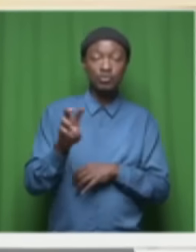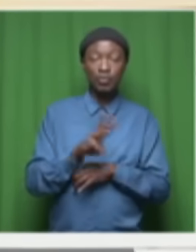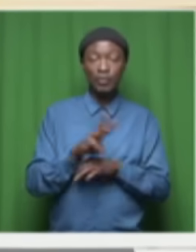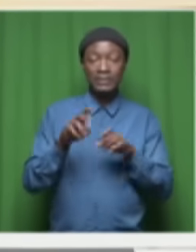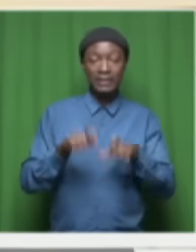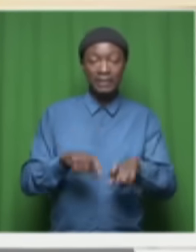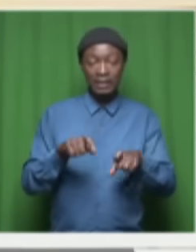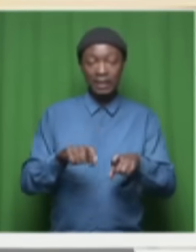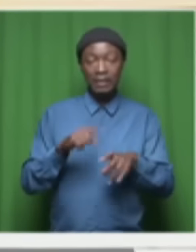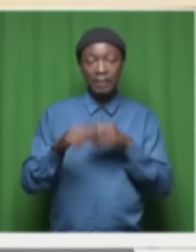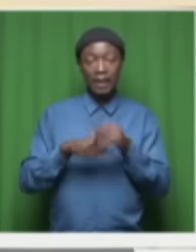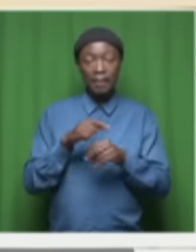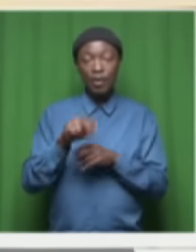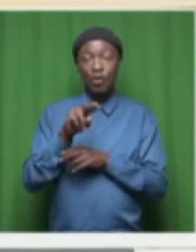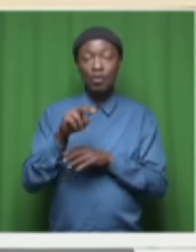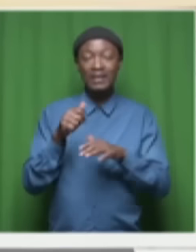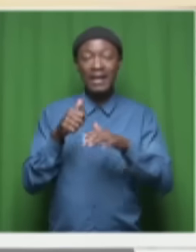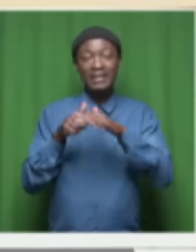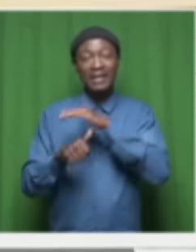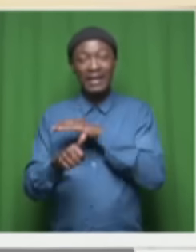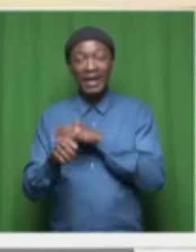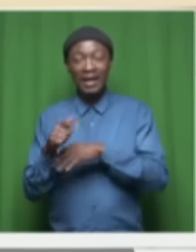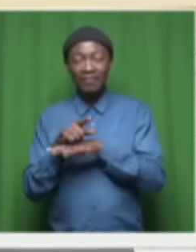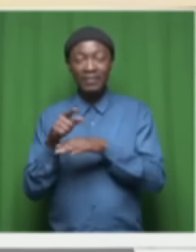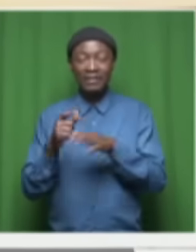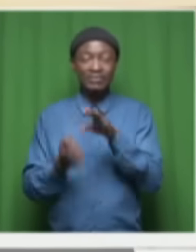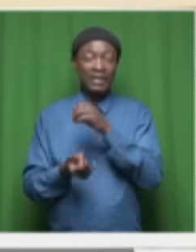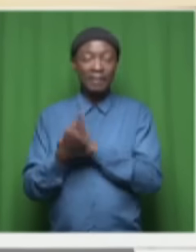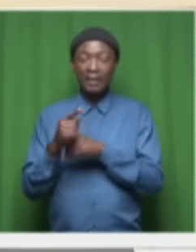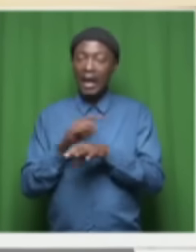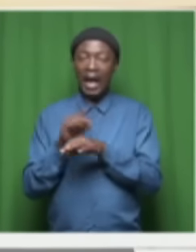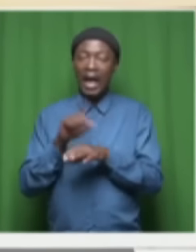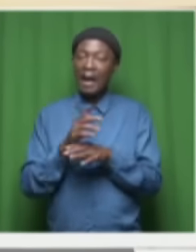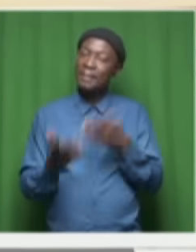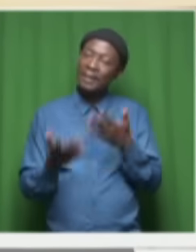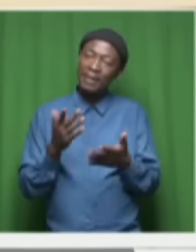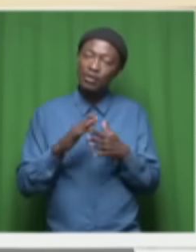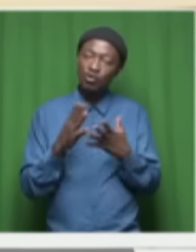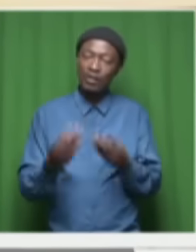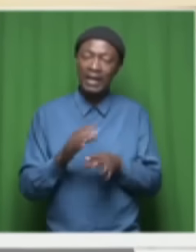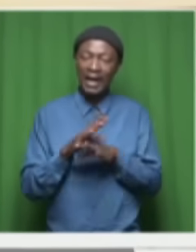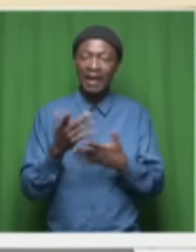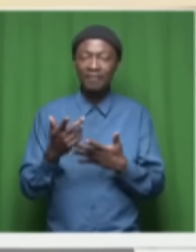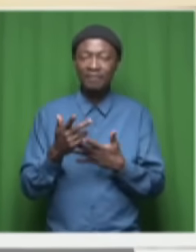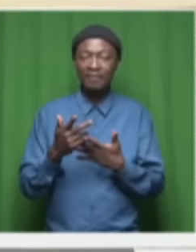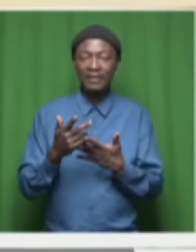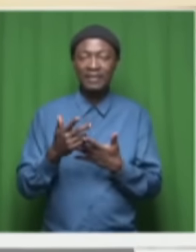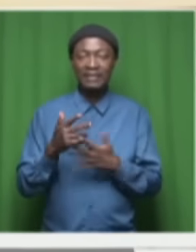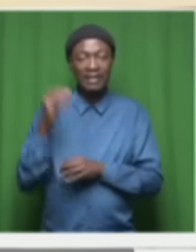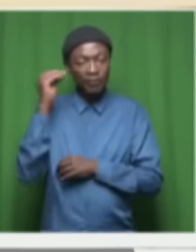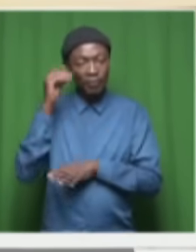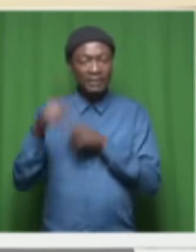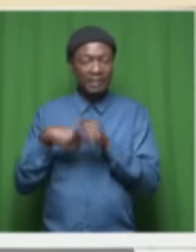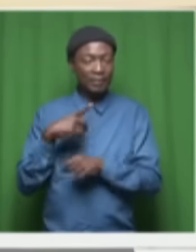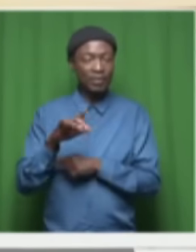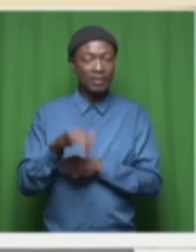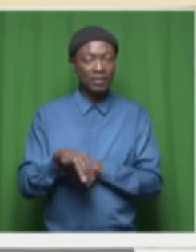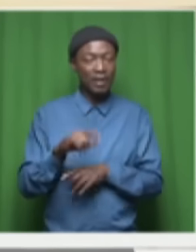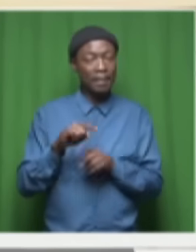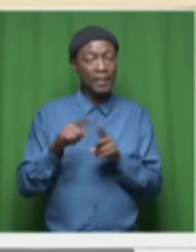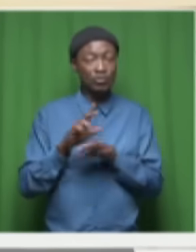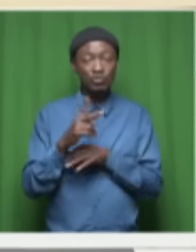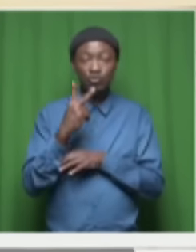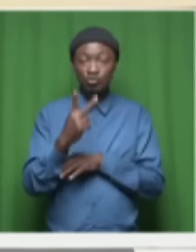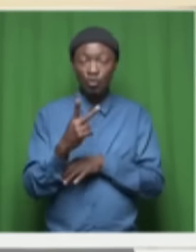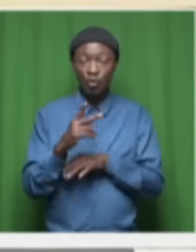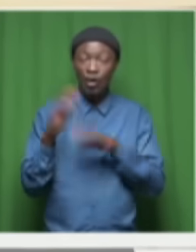Navy incidents, I might not have all the information in the space, but we've been observing very close in terms of the impact of the